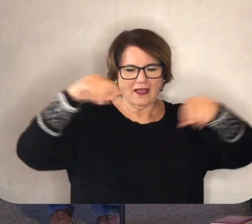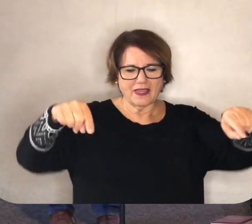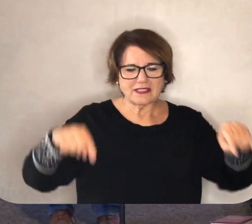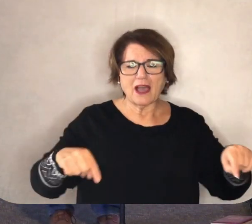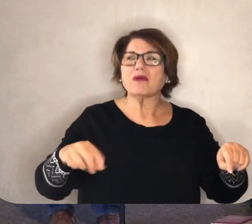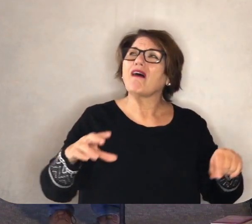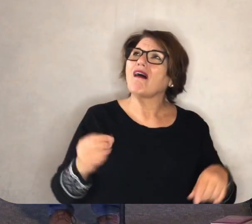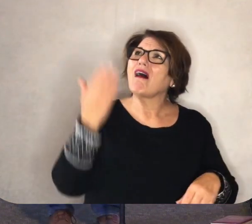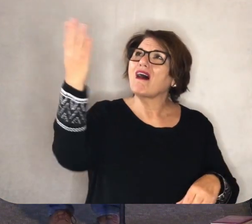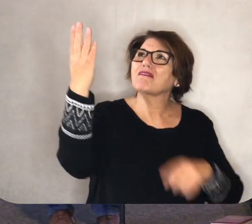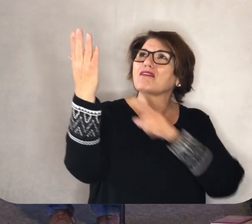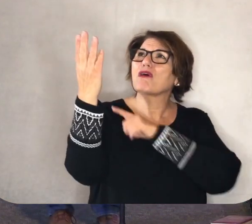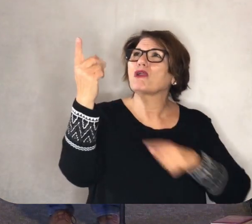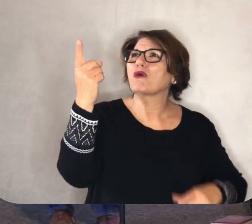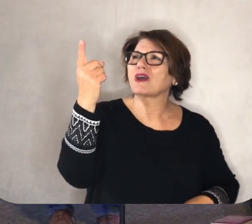Lord.